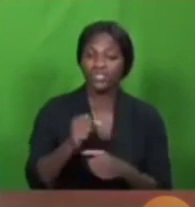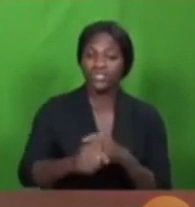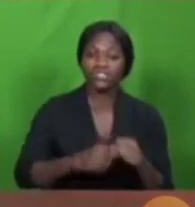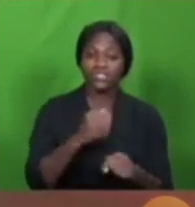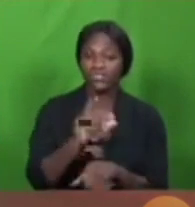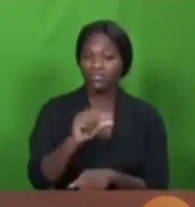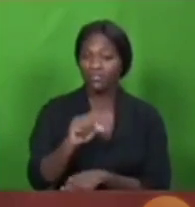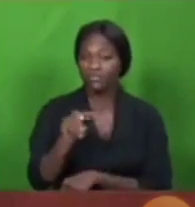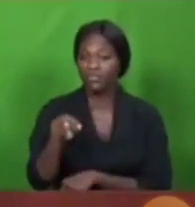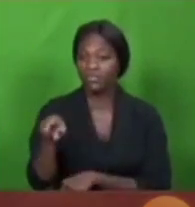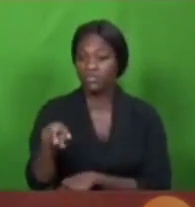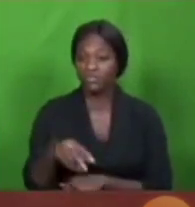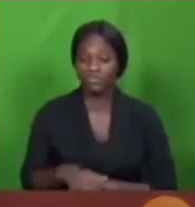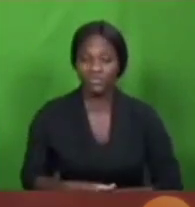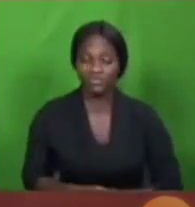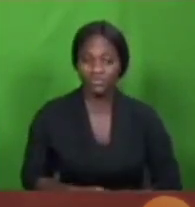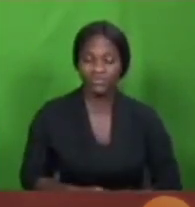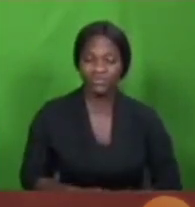Yes.